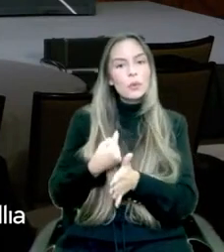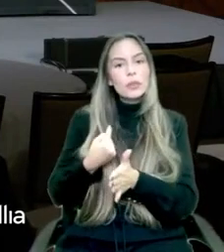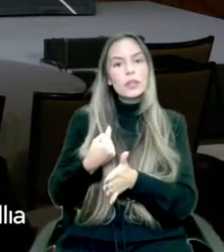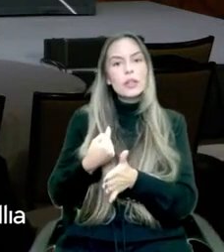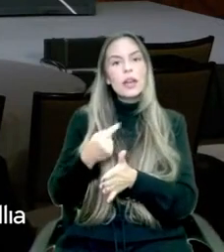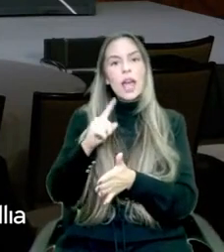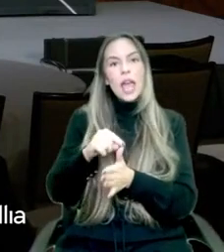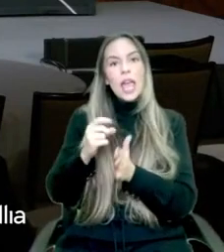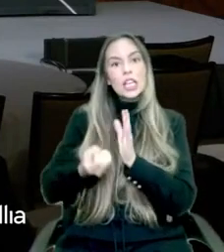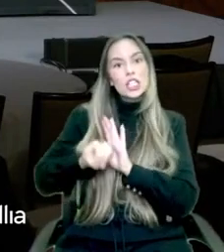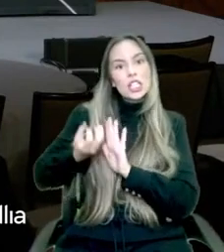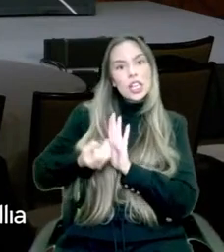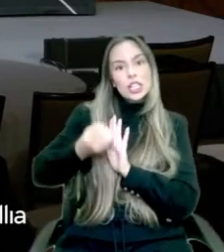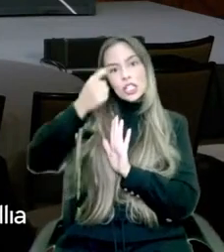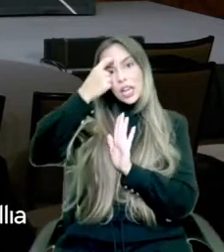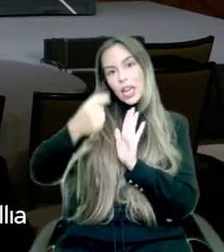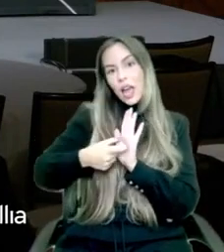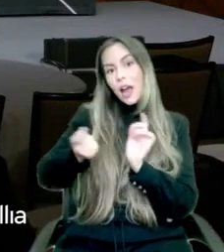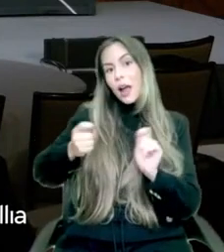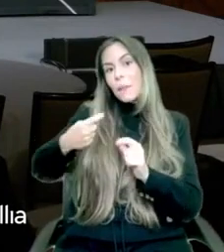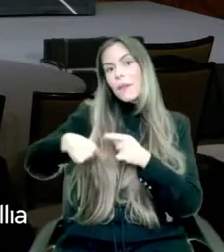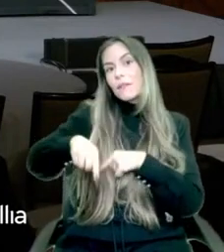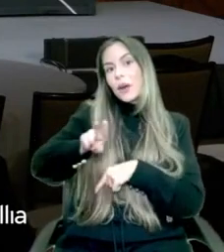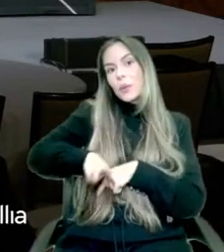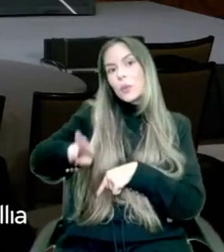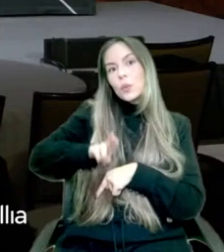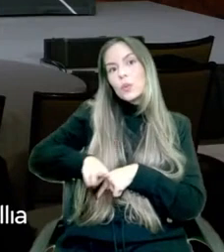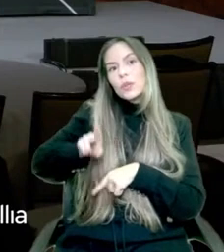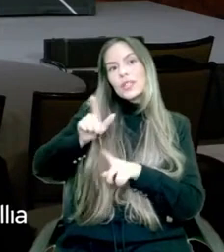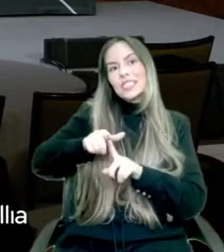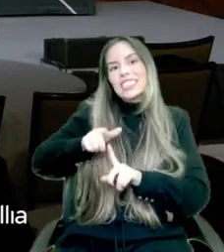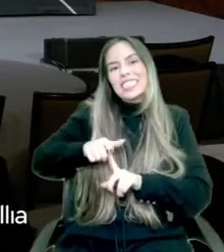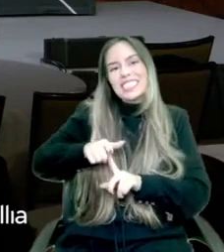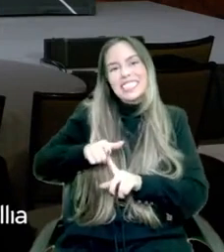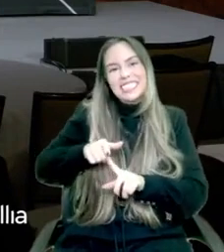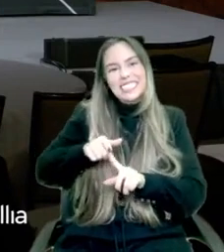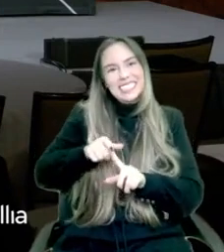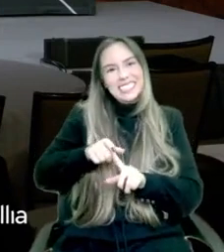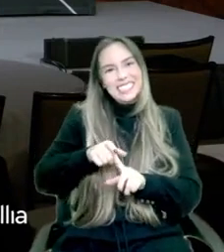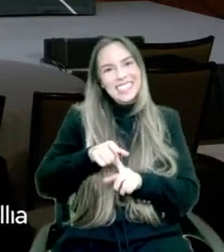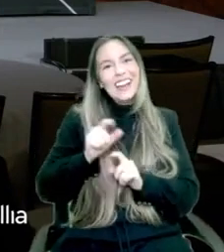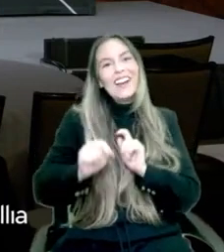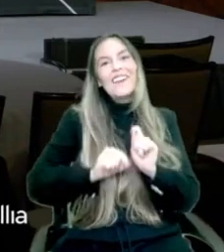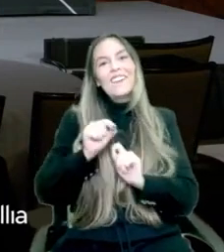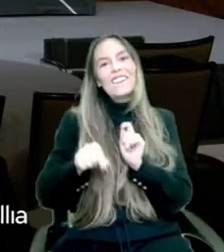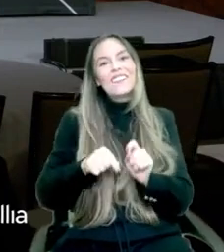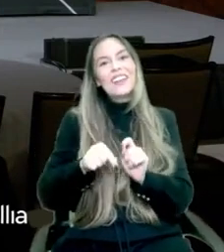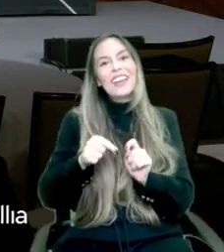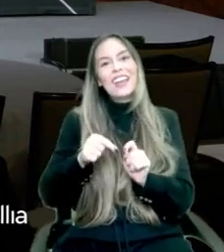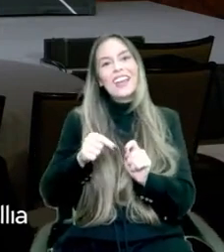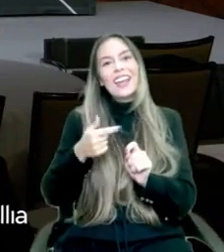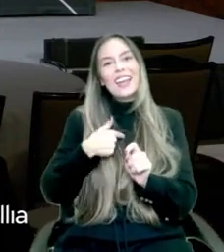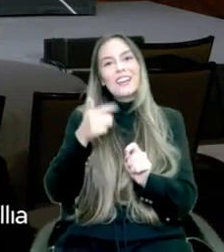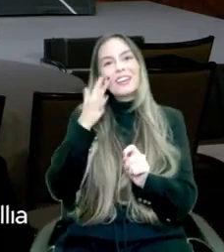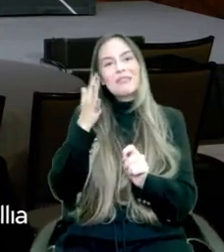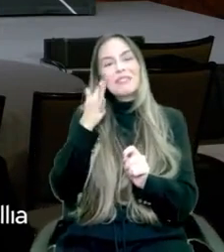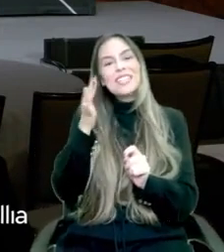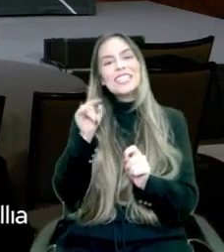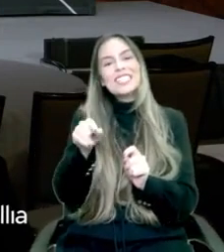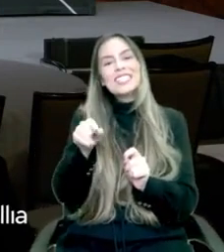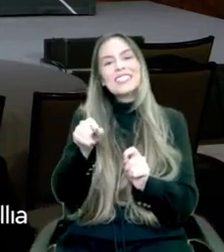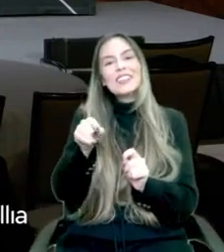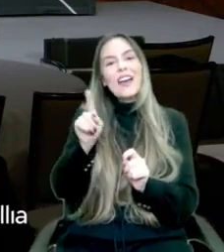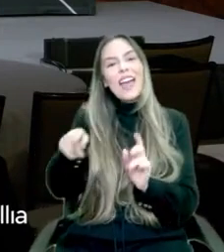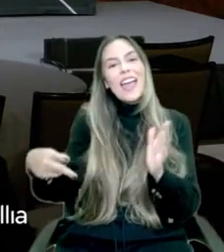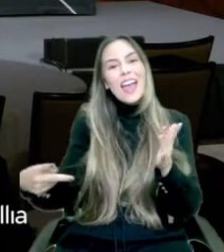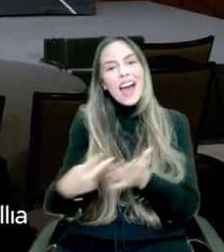what can we use it for? What are some use cases? And I think in many ways, this is the wrong question. I mean,